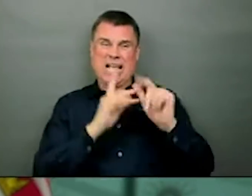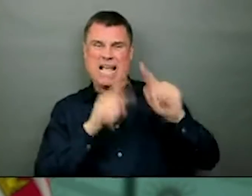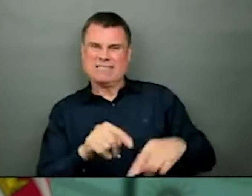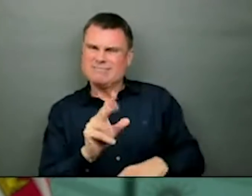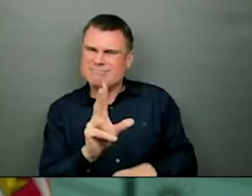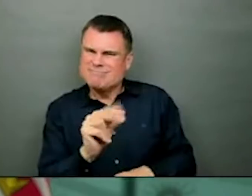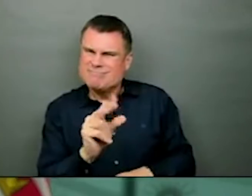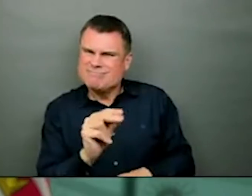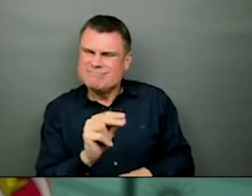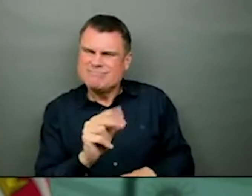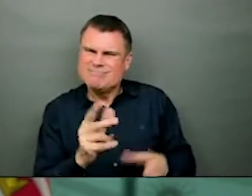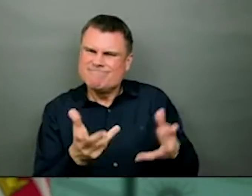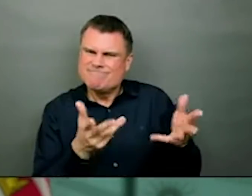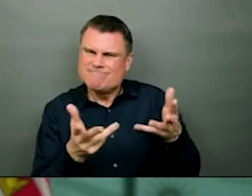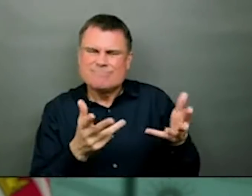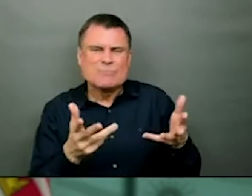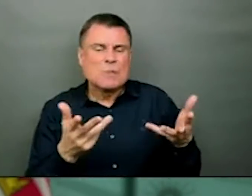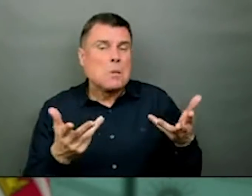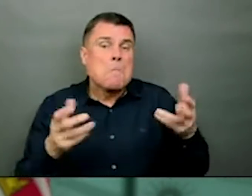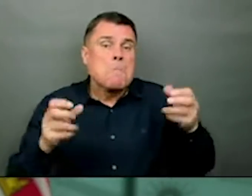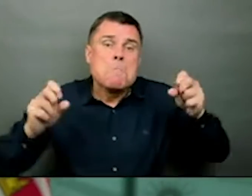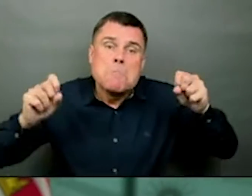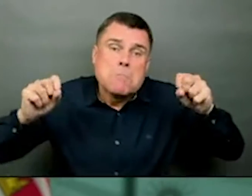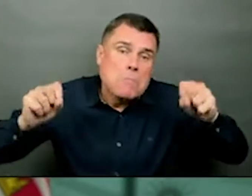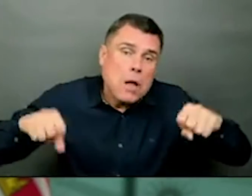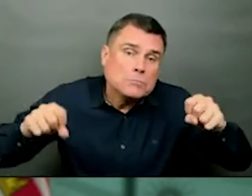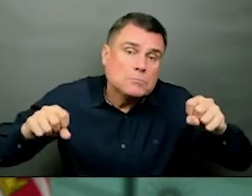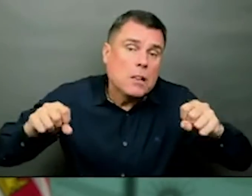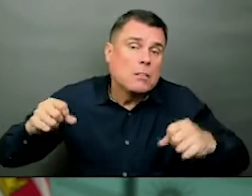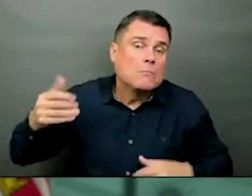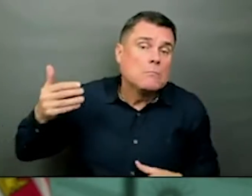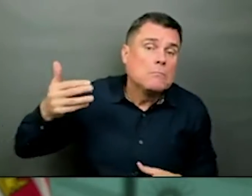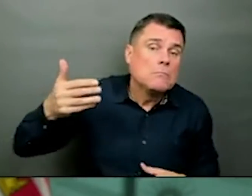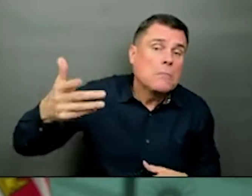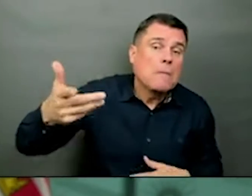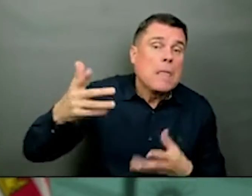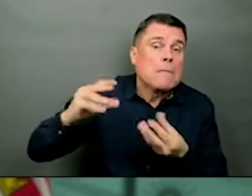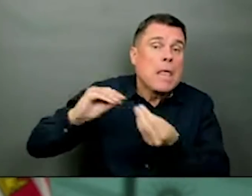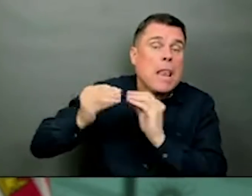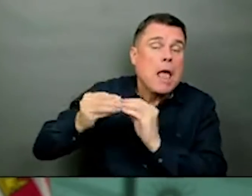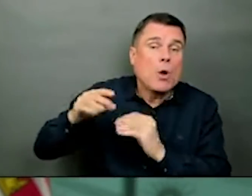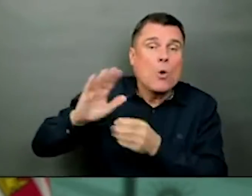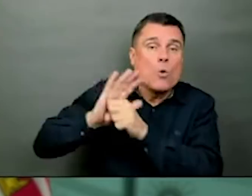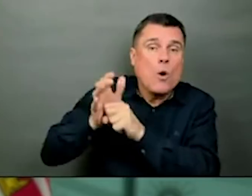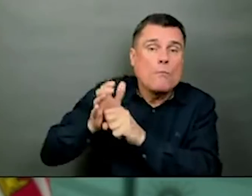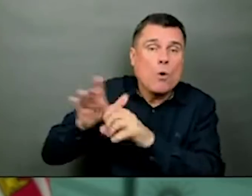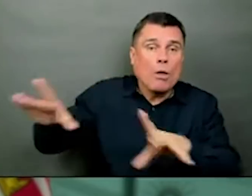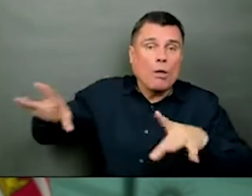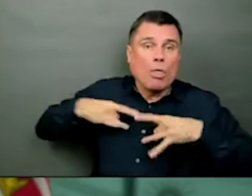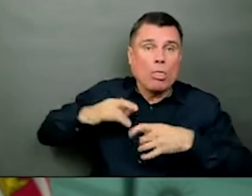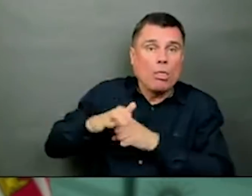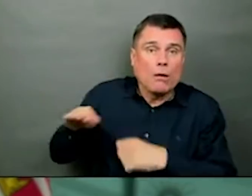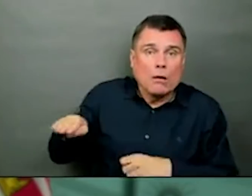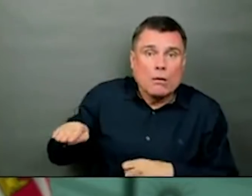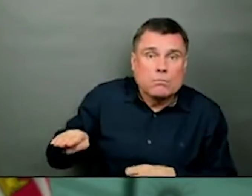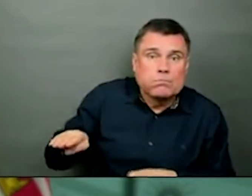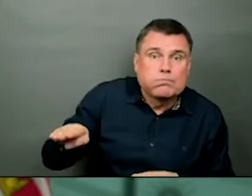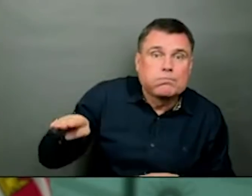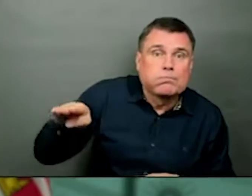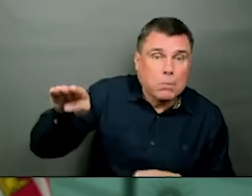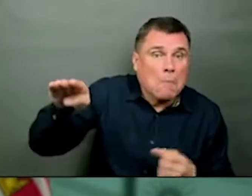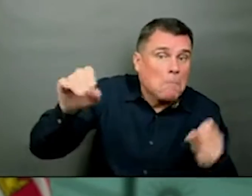cases exist? And yes, it does. A possibility of resurgence of cases absolutely exists, which is why we're doing what we're doing, which